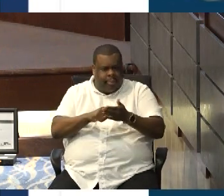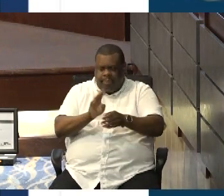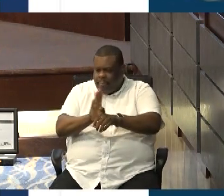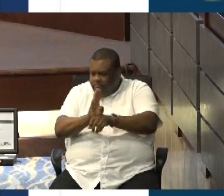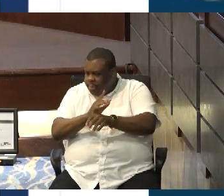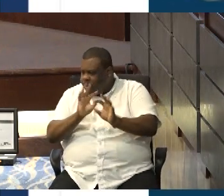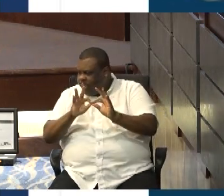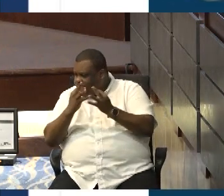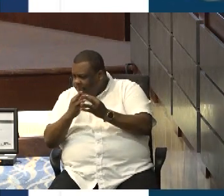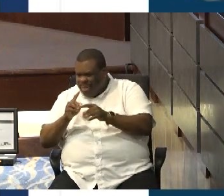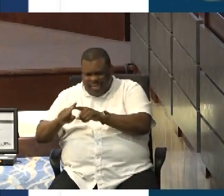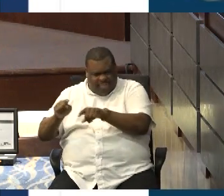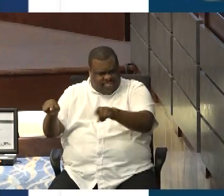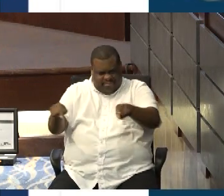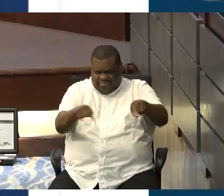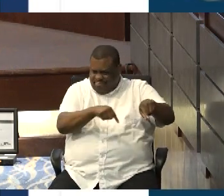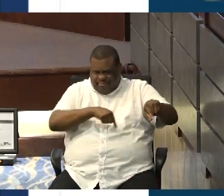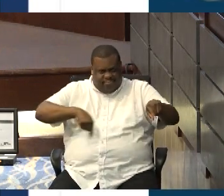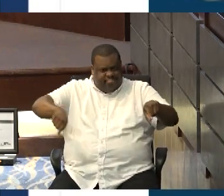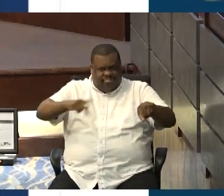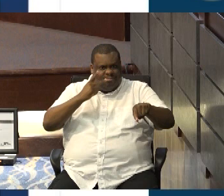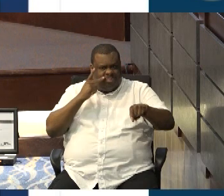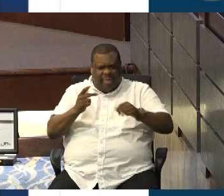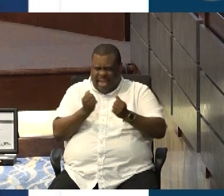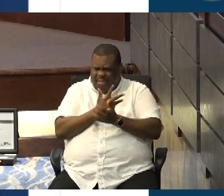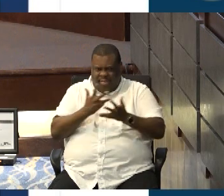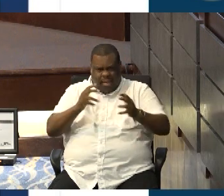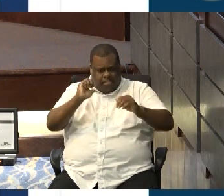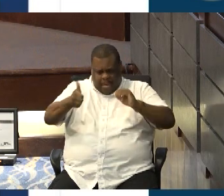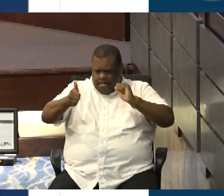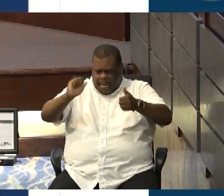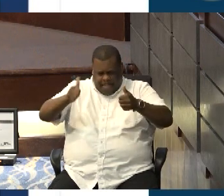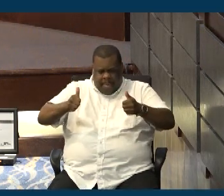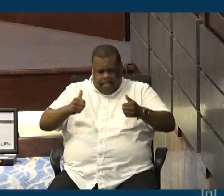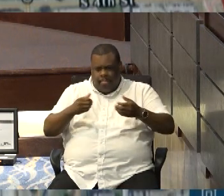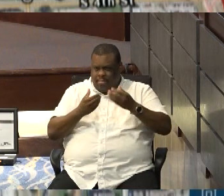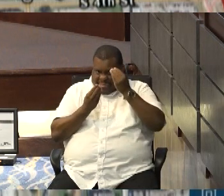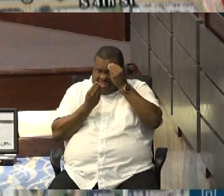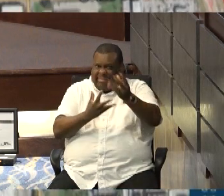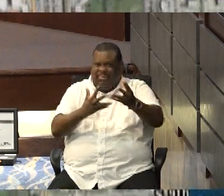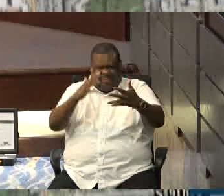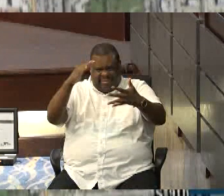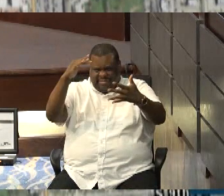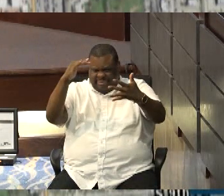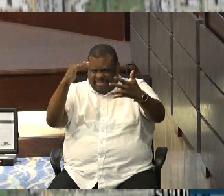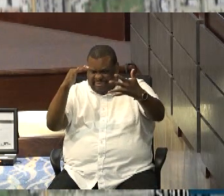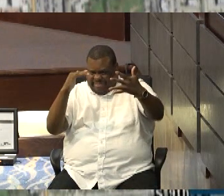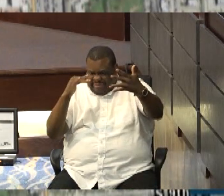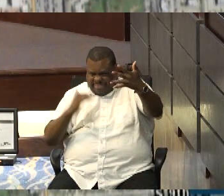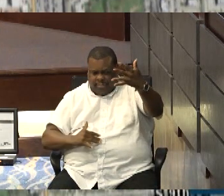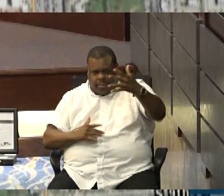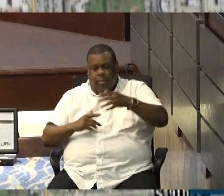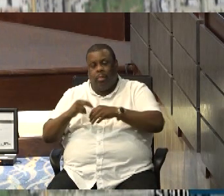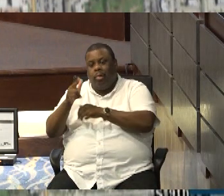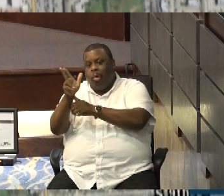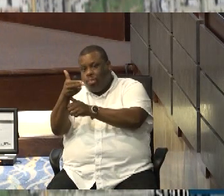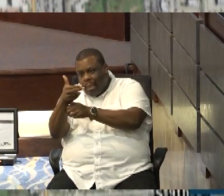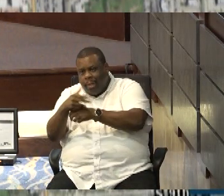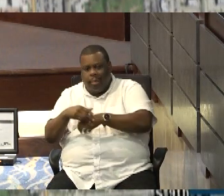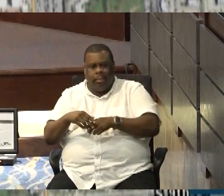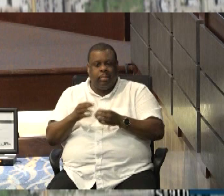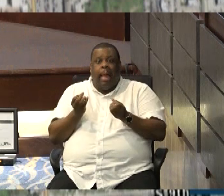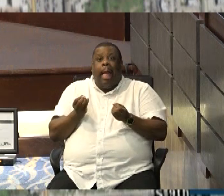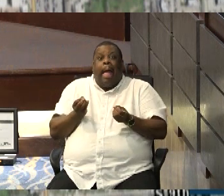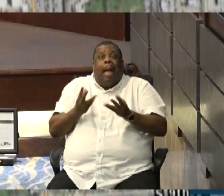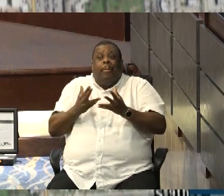data, restaurant data. We tried to get everything that they could possibly ask for, even down to the hotels in downtown, how many rooms